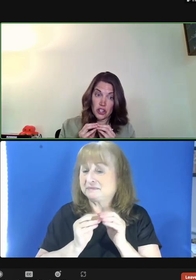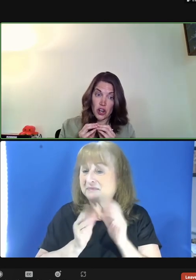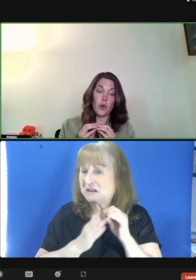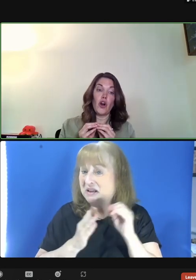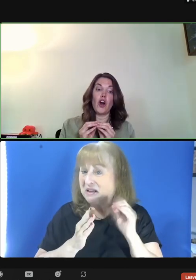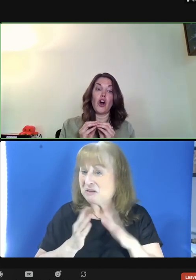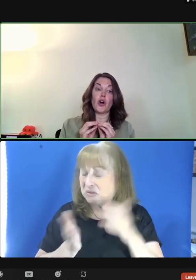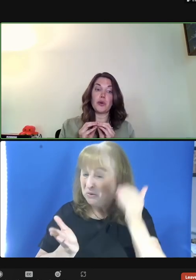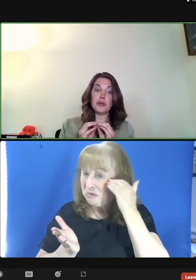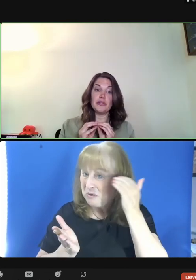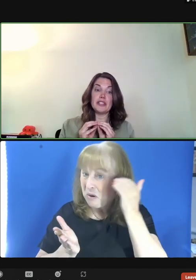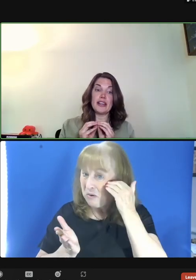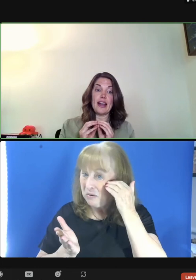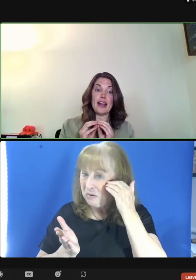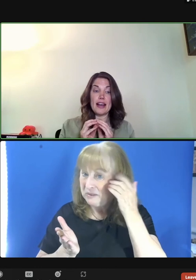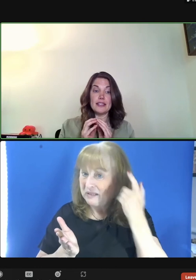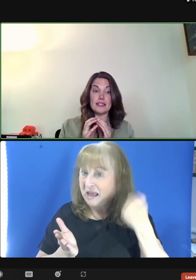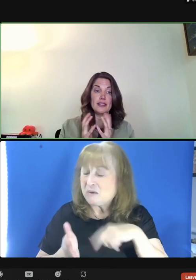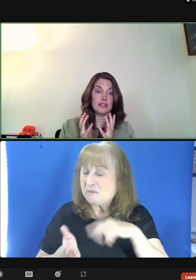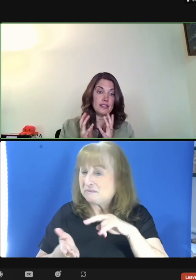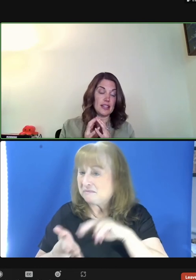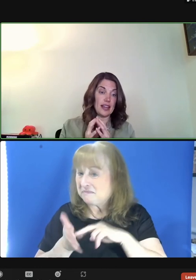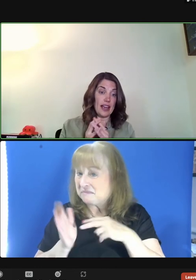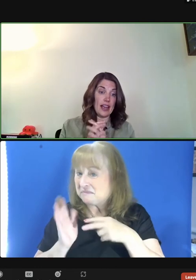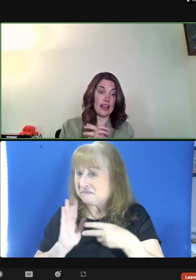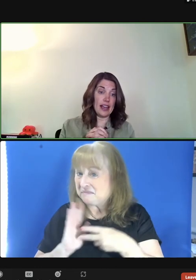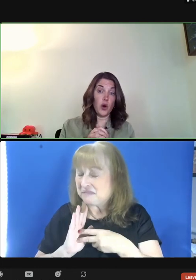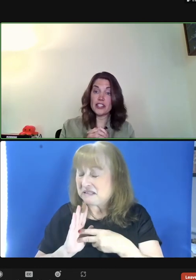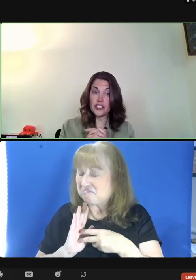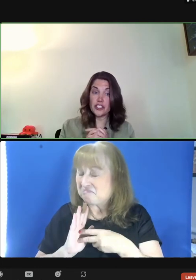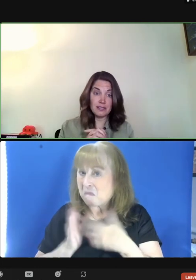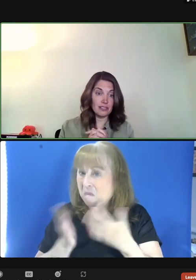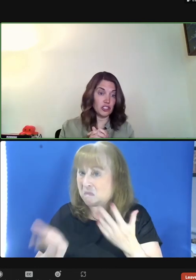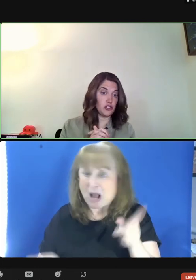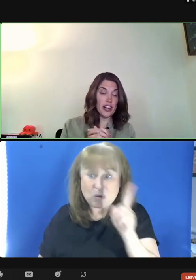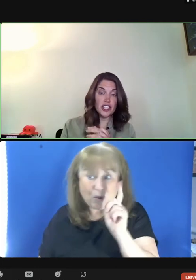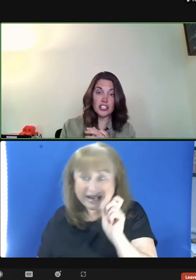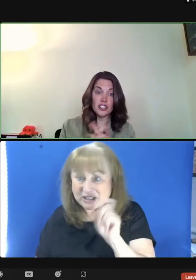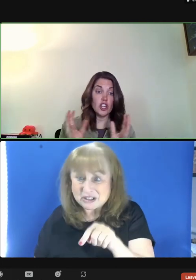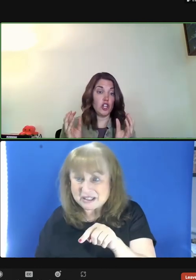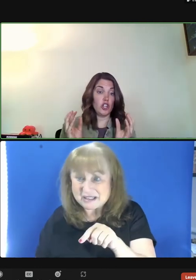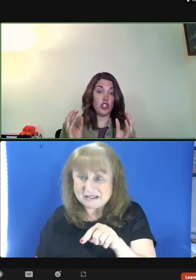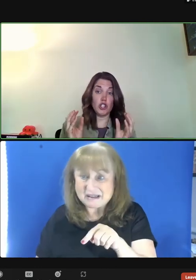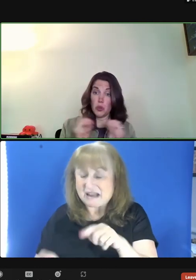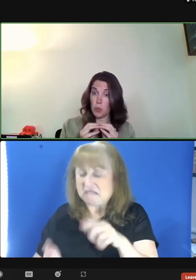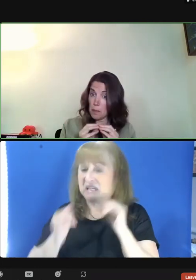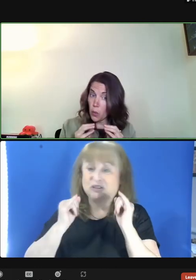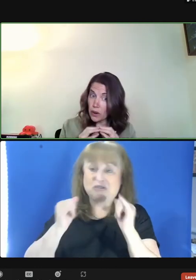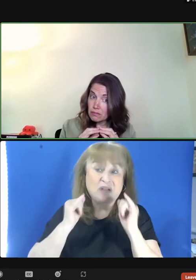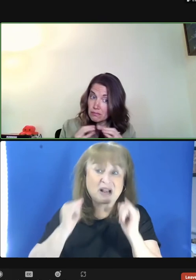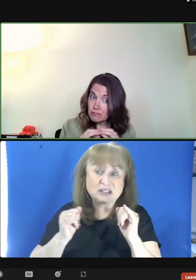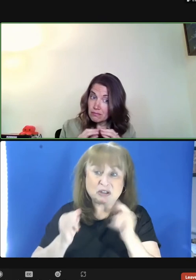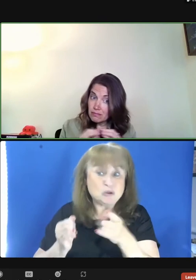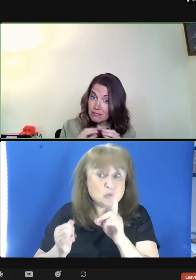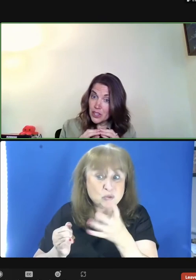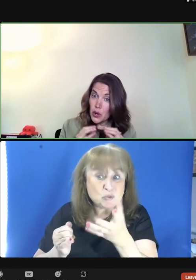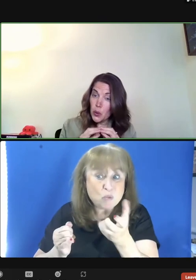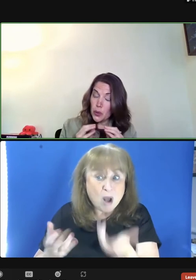does the student know, are we using it as, say, a question, a direction? Do you want